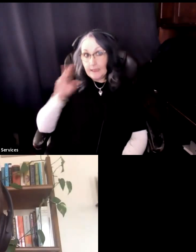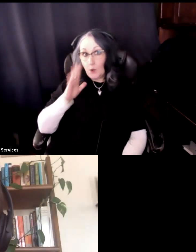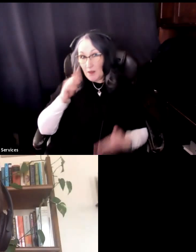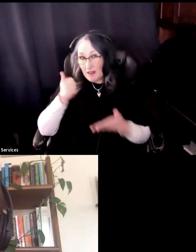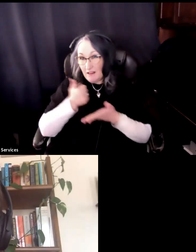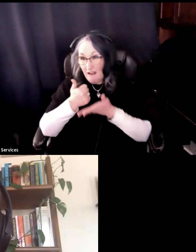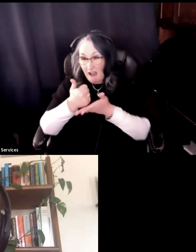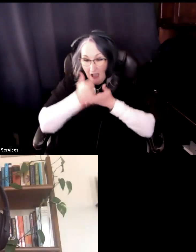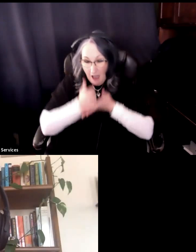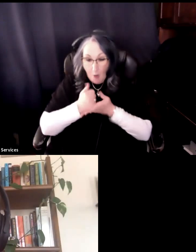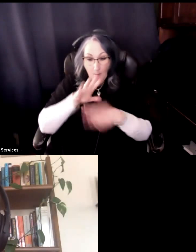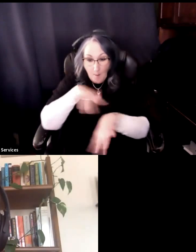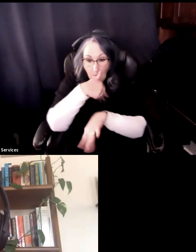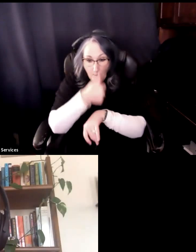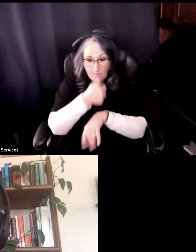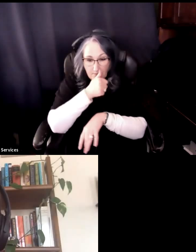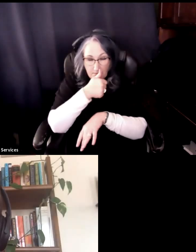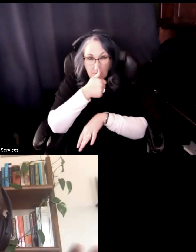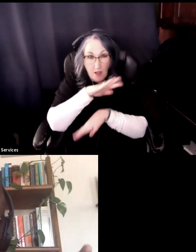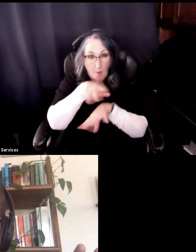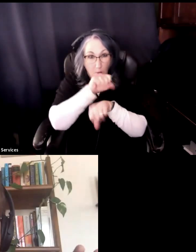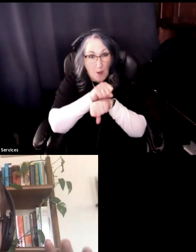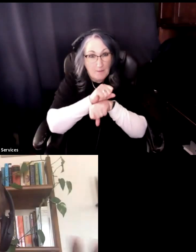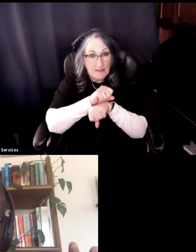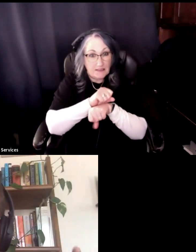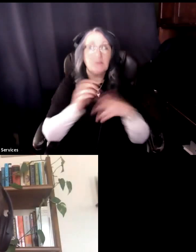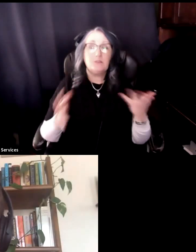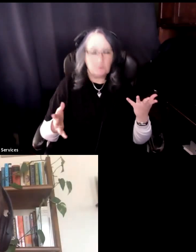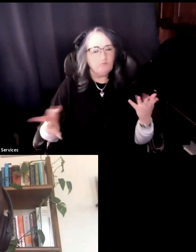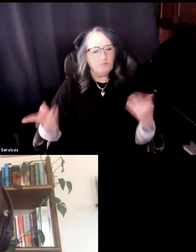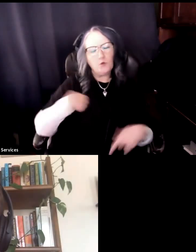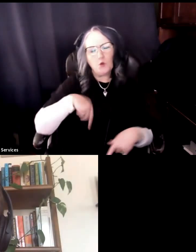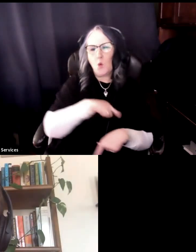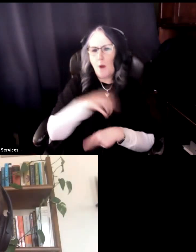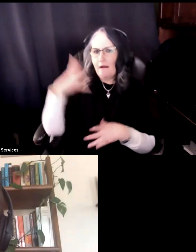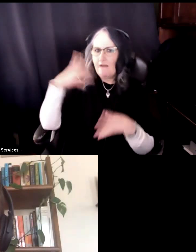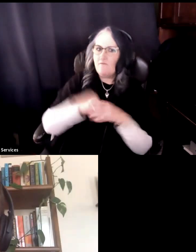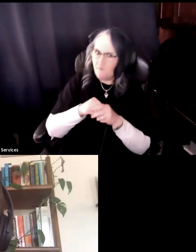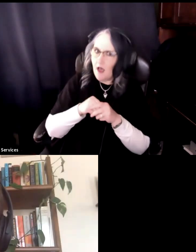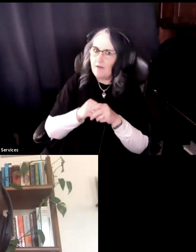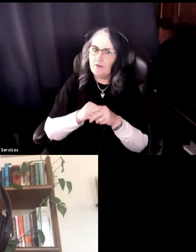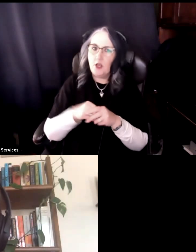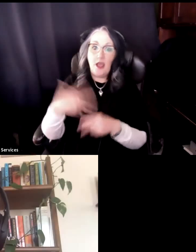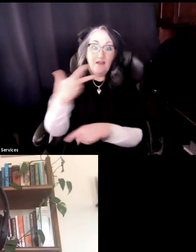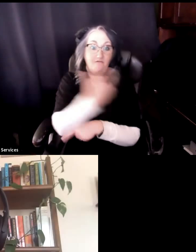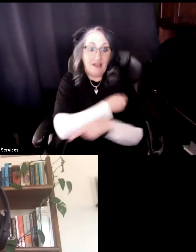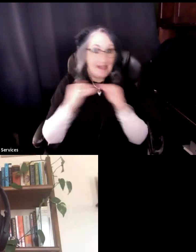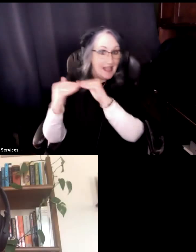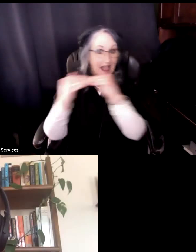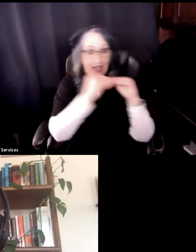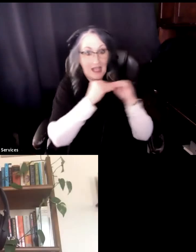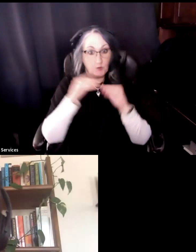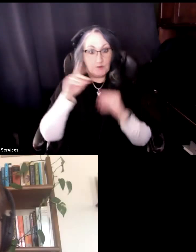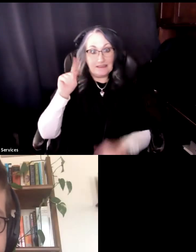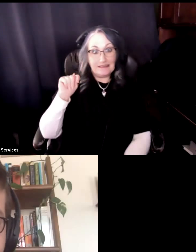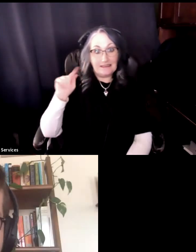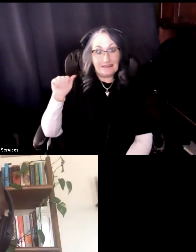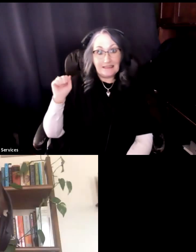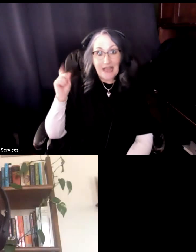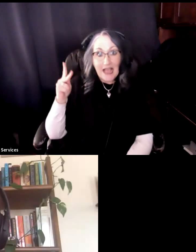have been involved in many ways in terms of the vaccine setup. We've been working with the Vaccine Equity Task Force and providing input